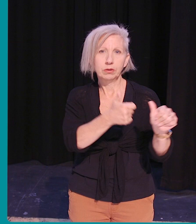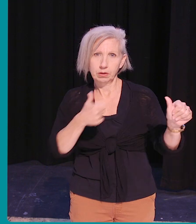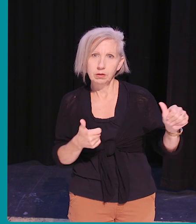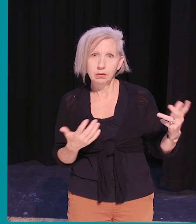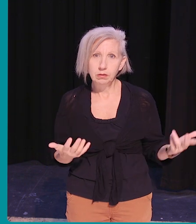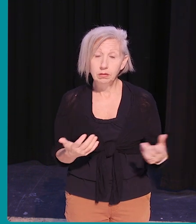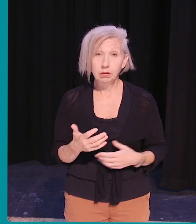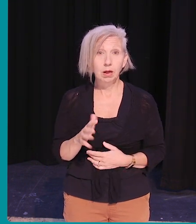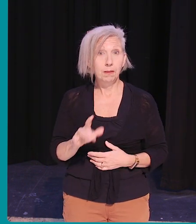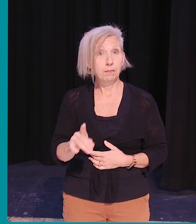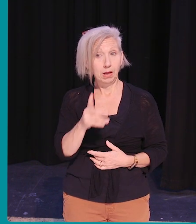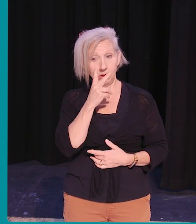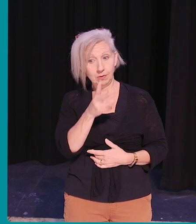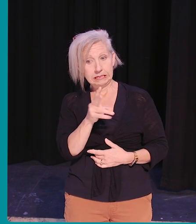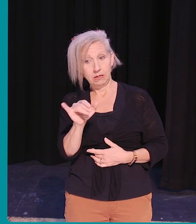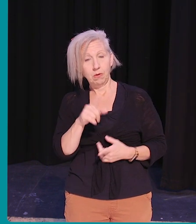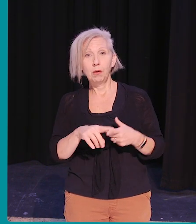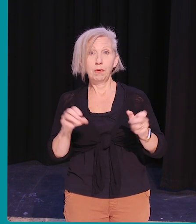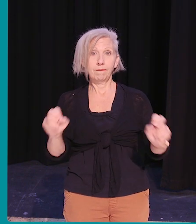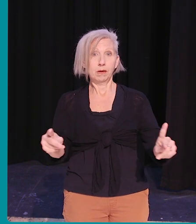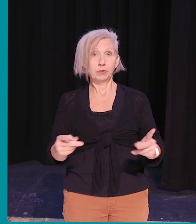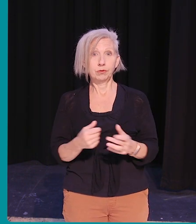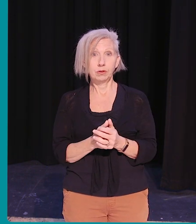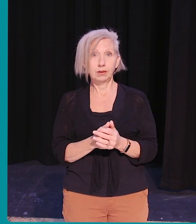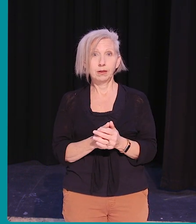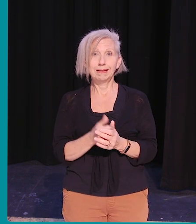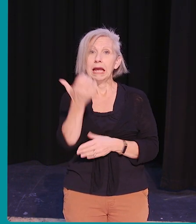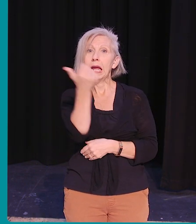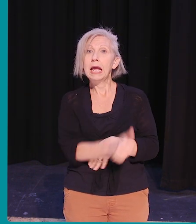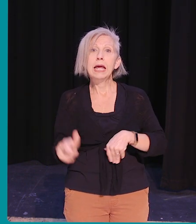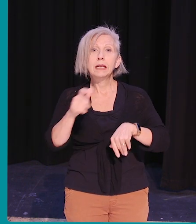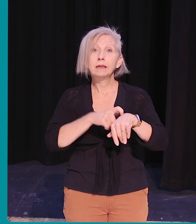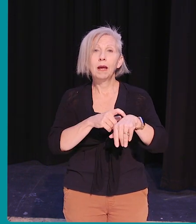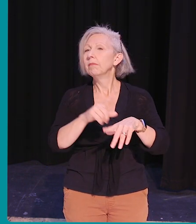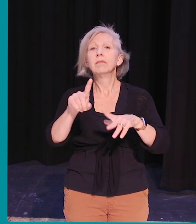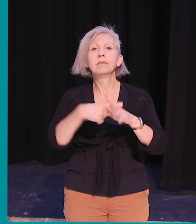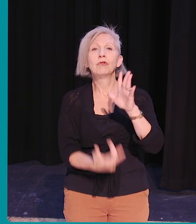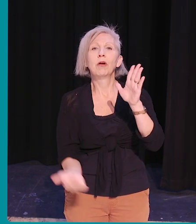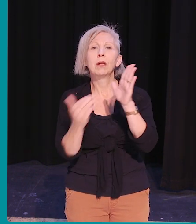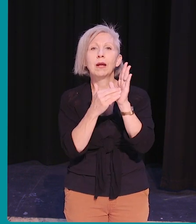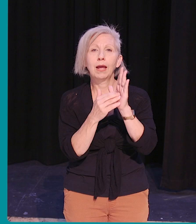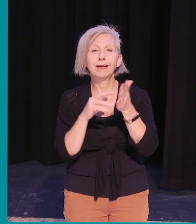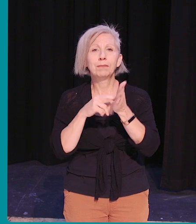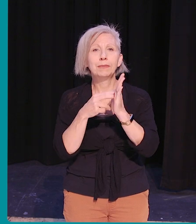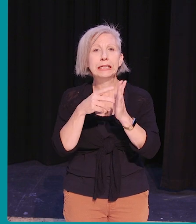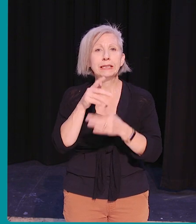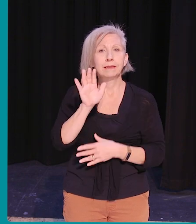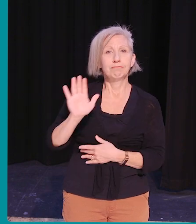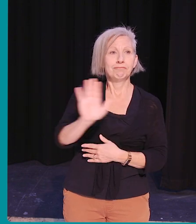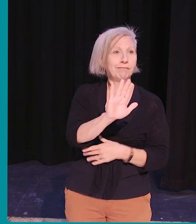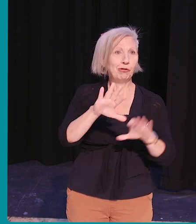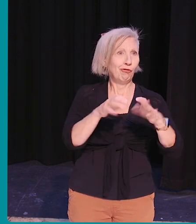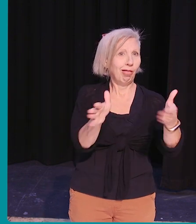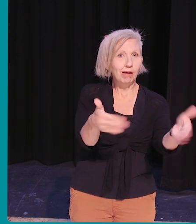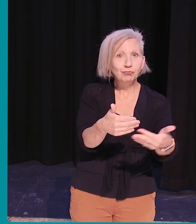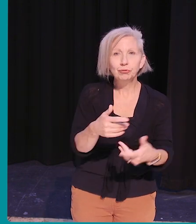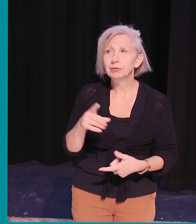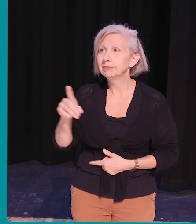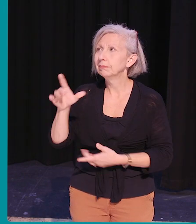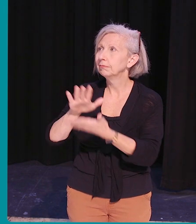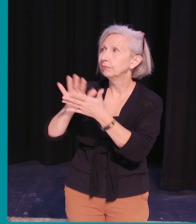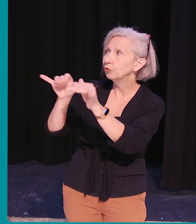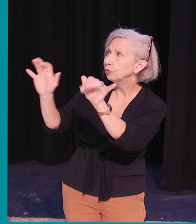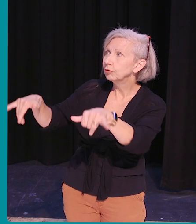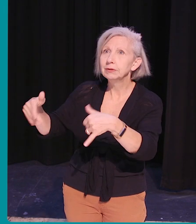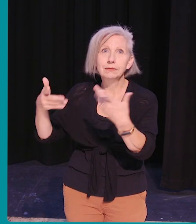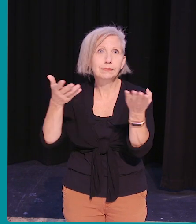the opportunity is this. We can start over at any time. We can start over in our own classroom. We can start over in our school systems. We